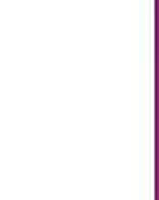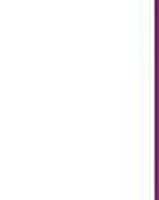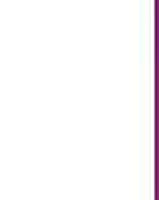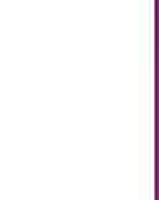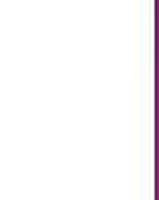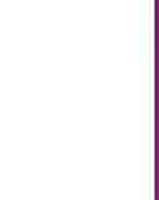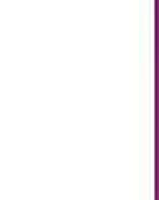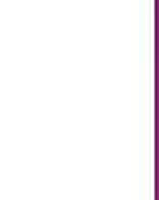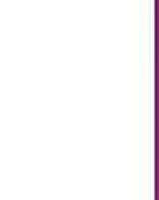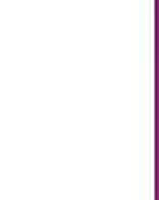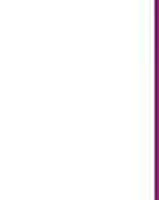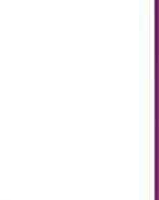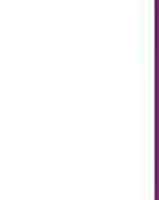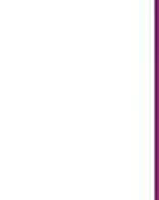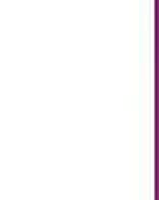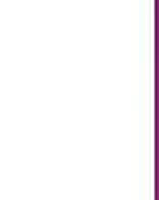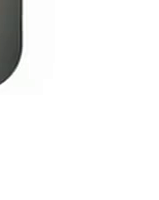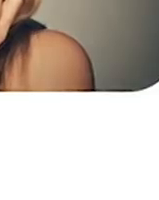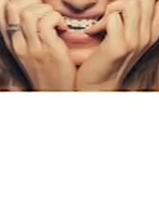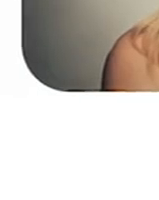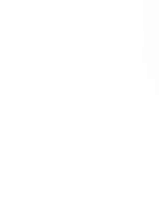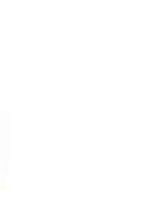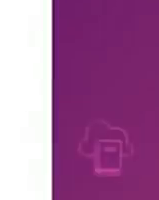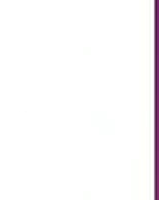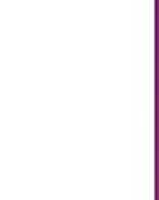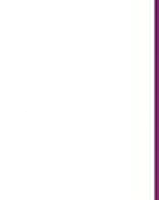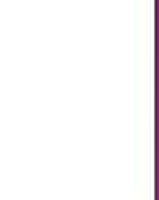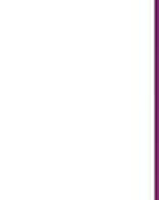Anxious means worried.